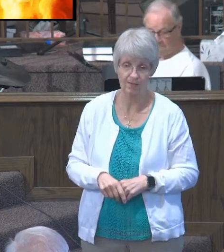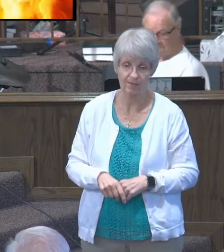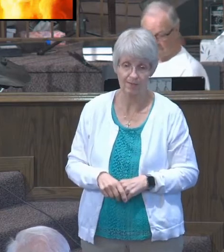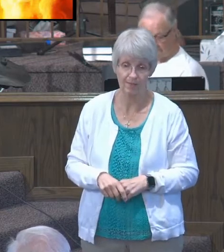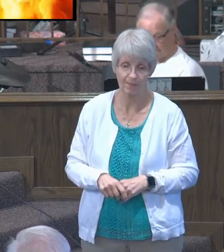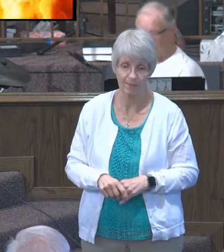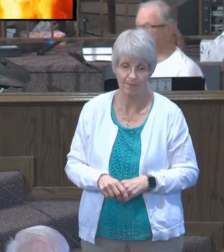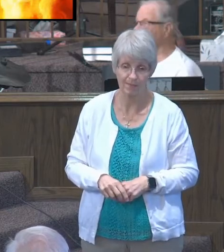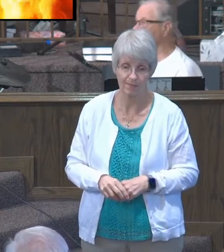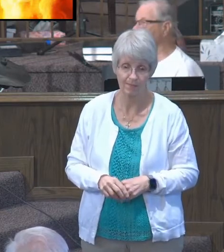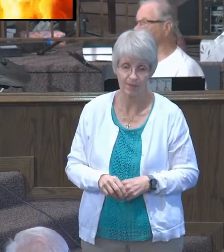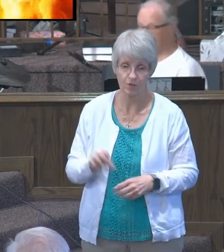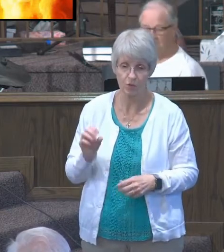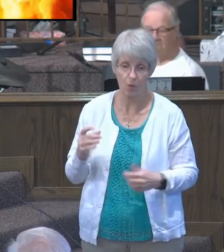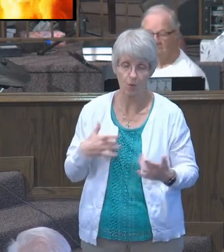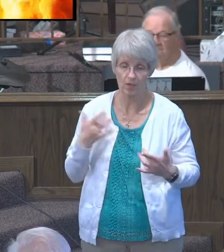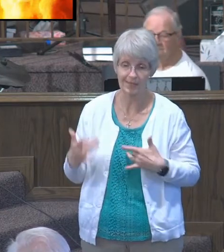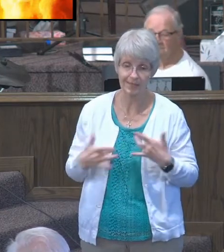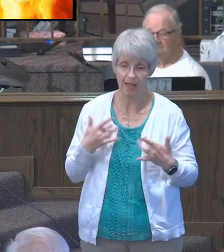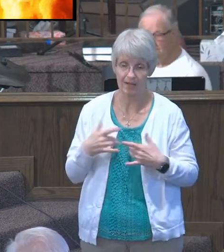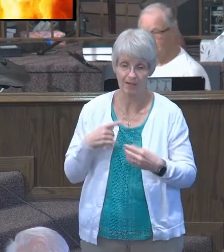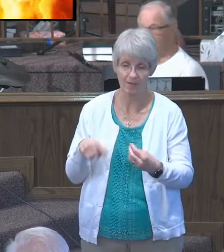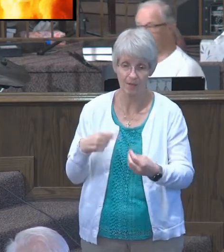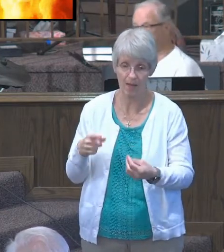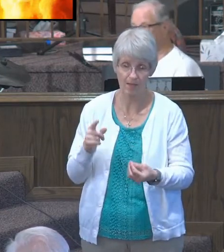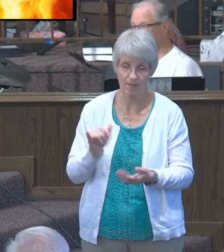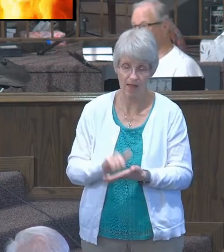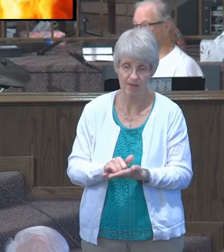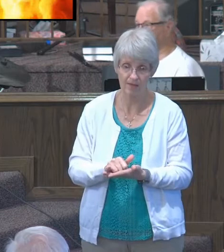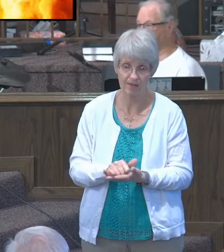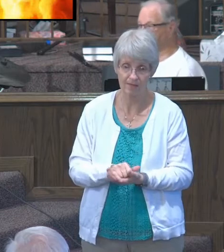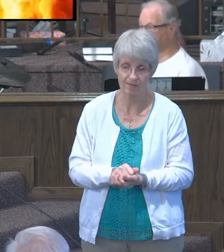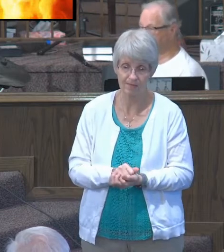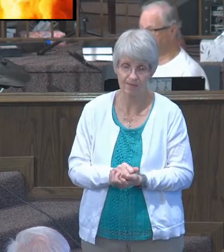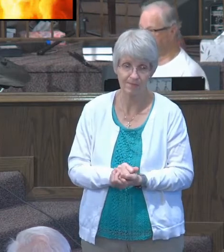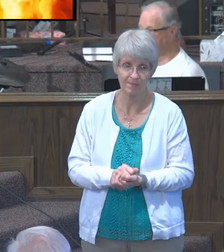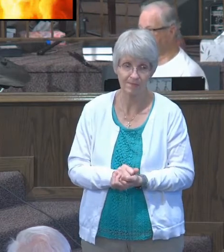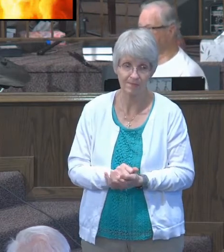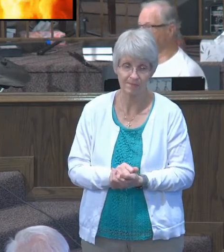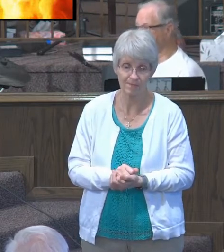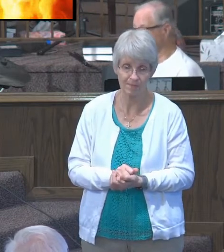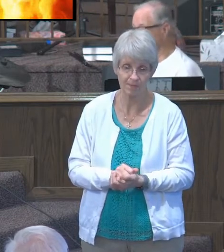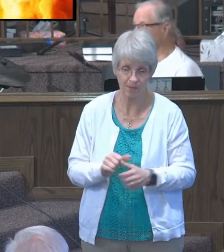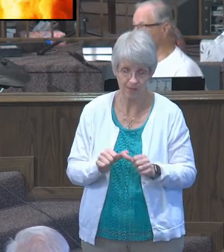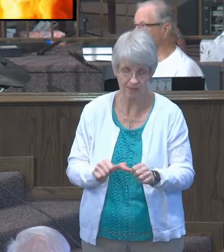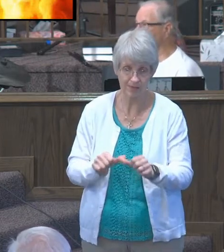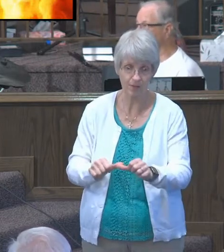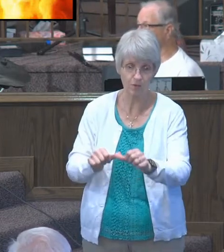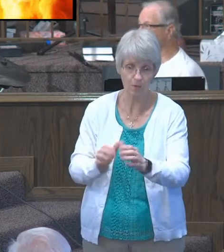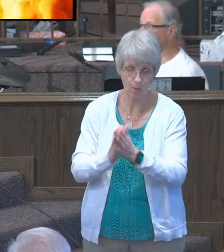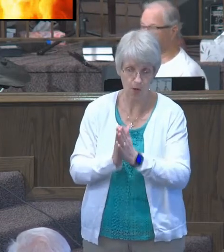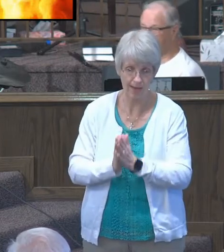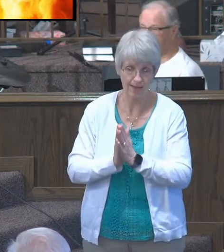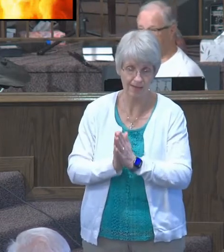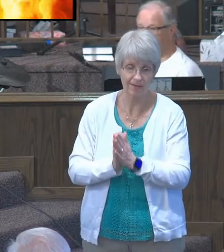had opportunity to do for these last several months. So just continue to pray for us as we continue